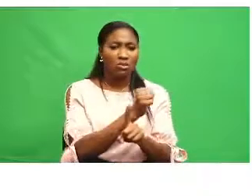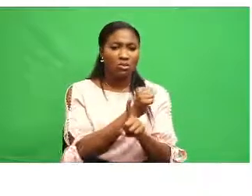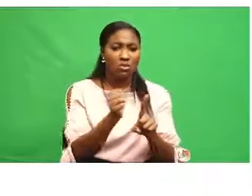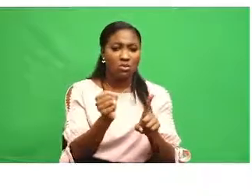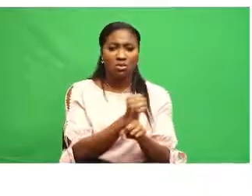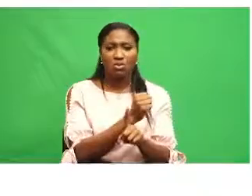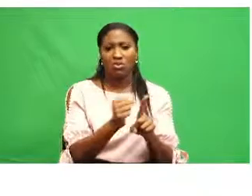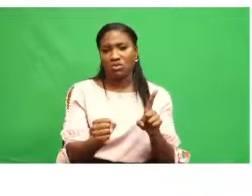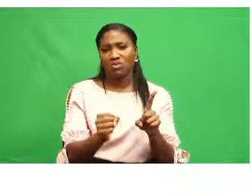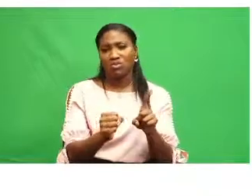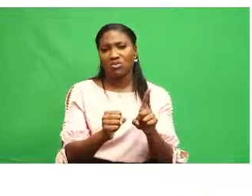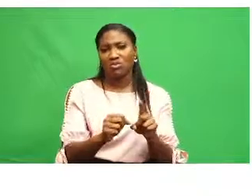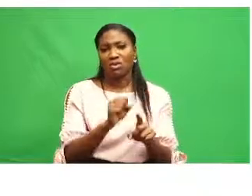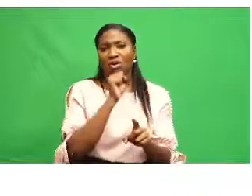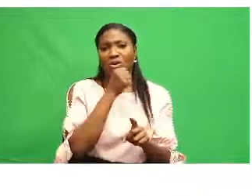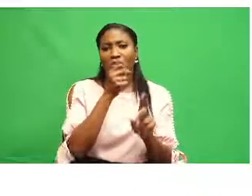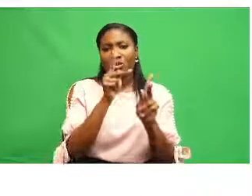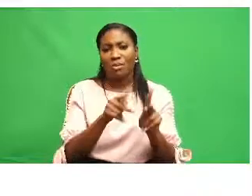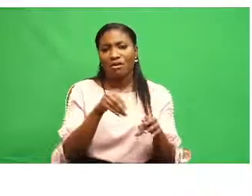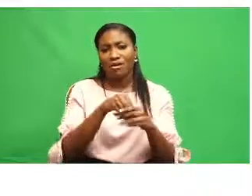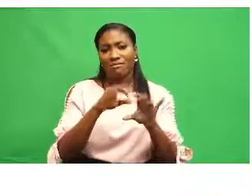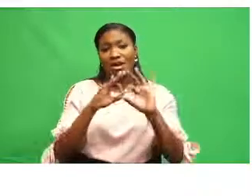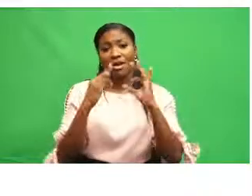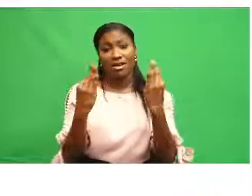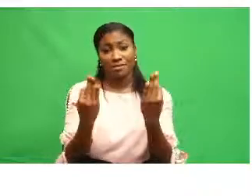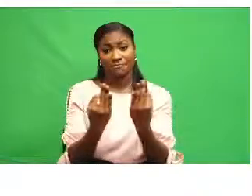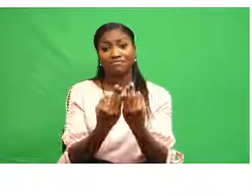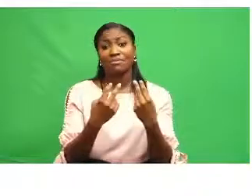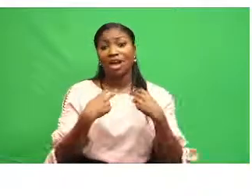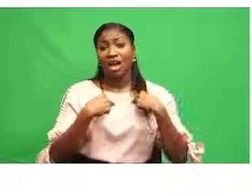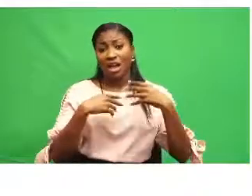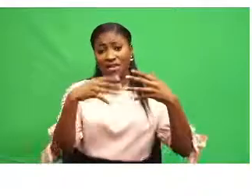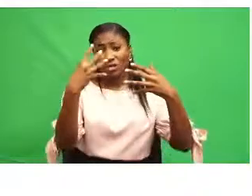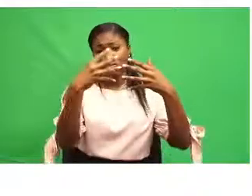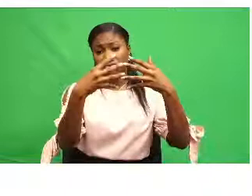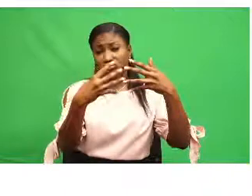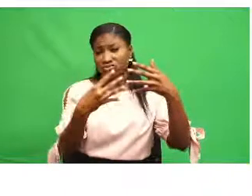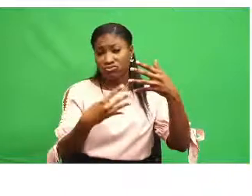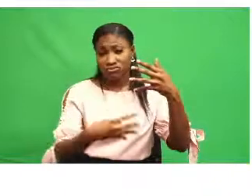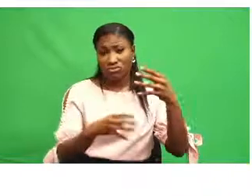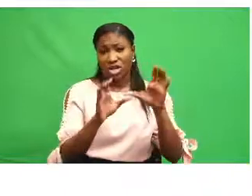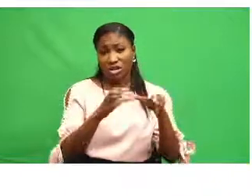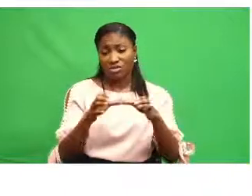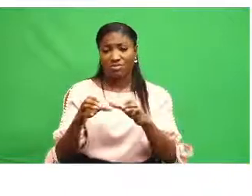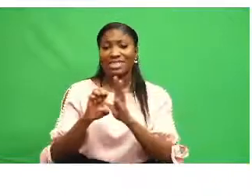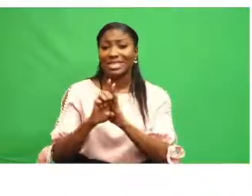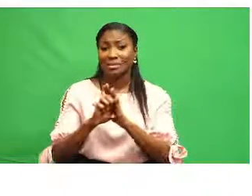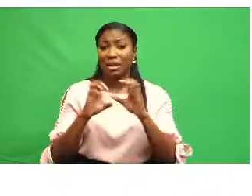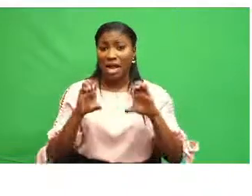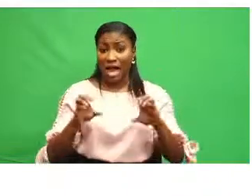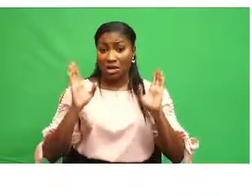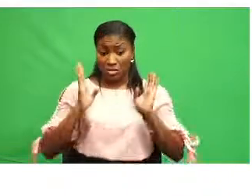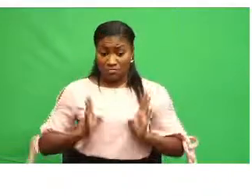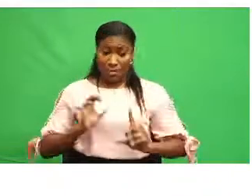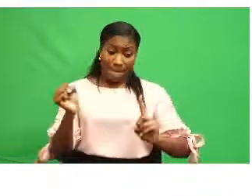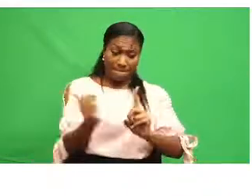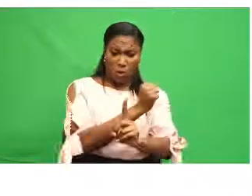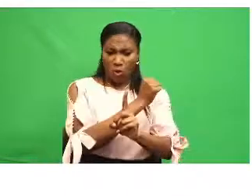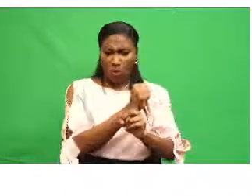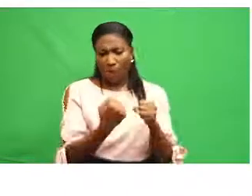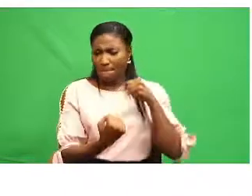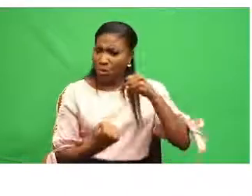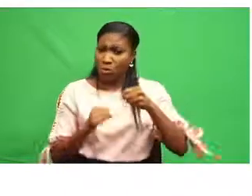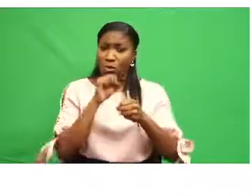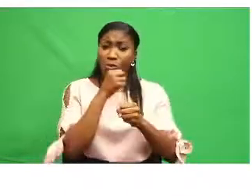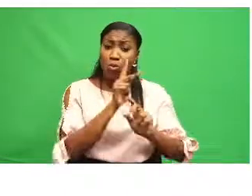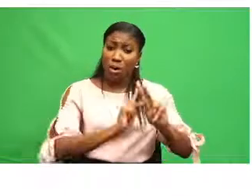Take note of that. The abuse comprises several categories. For the elderly, it could be physical, it could